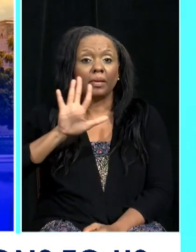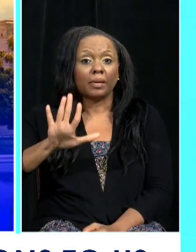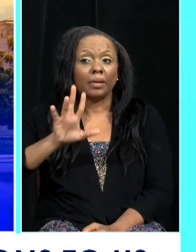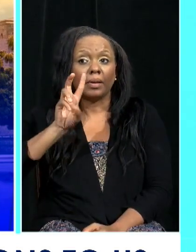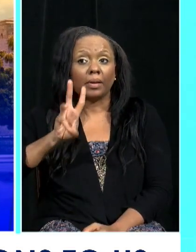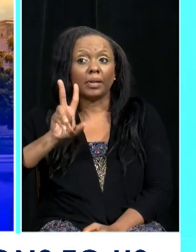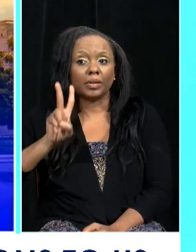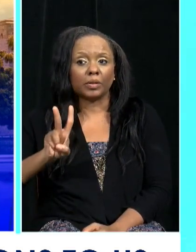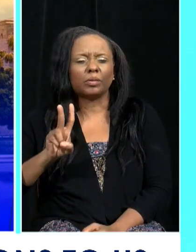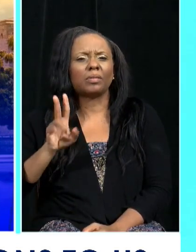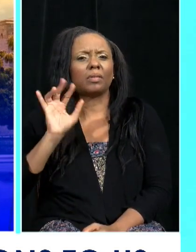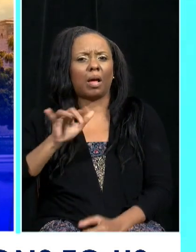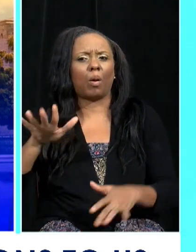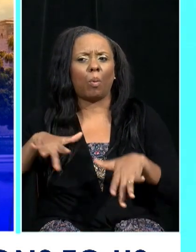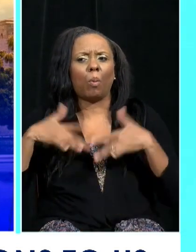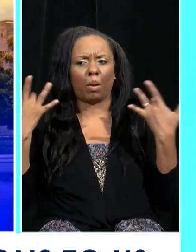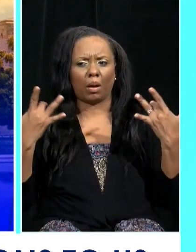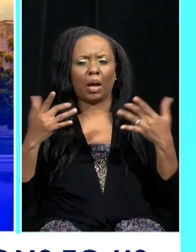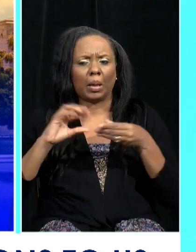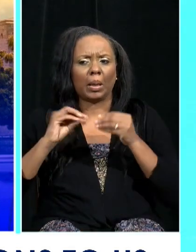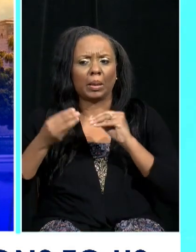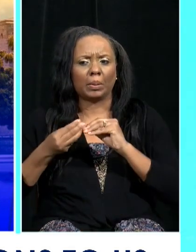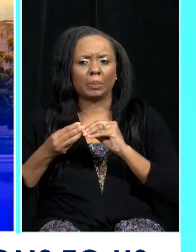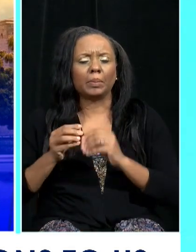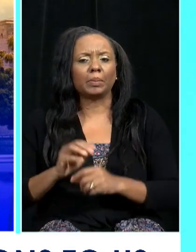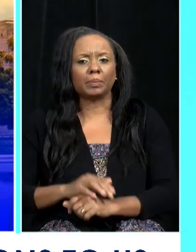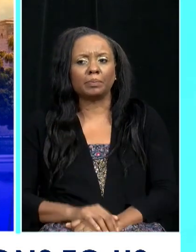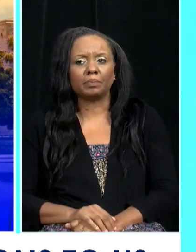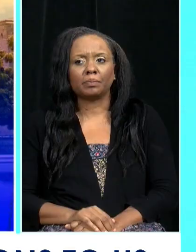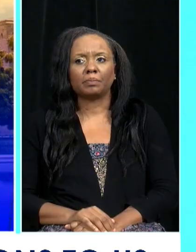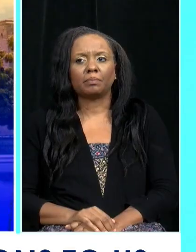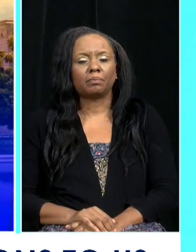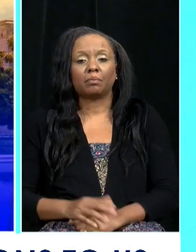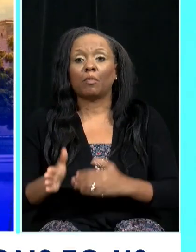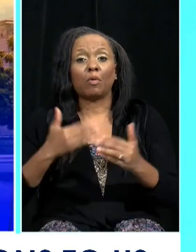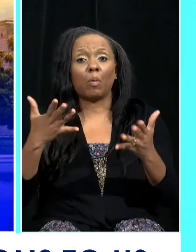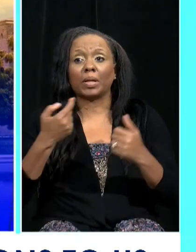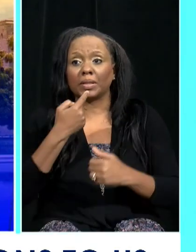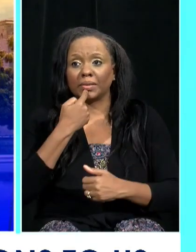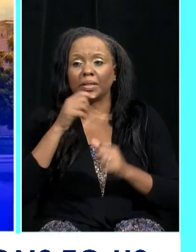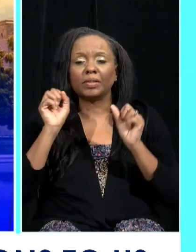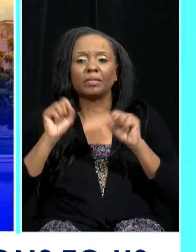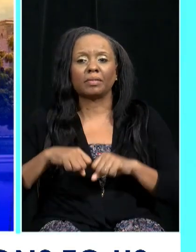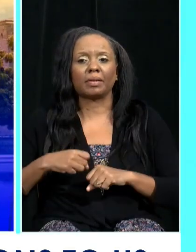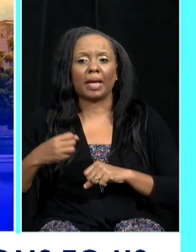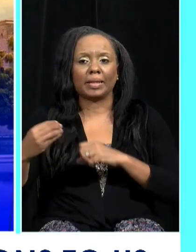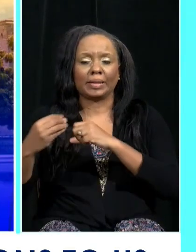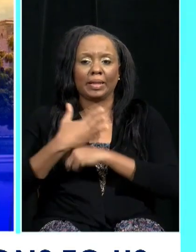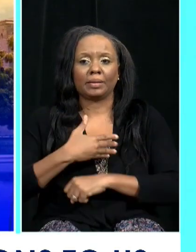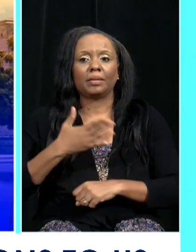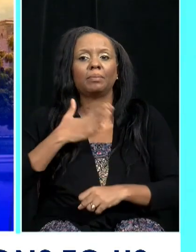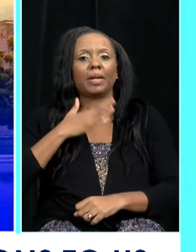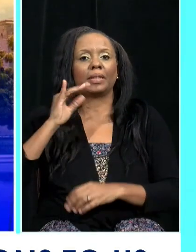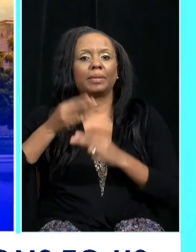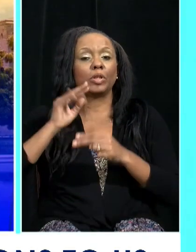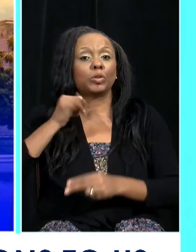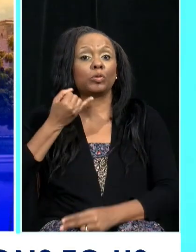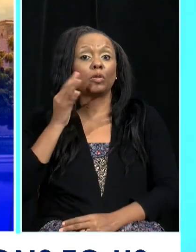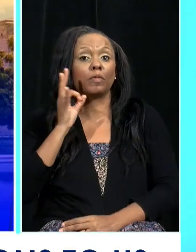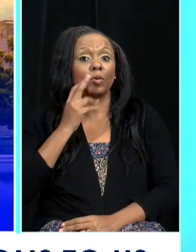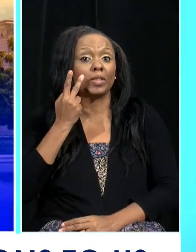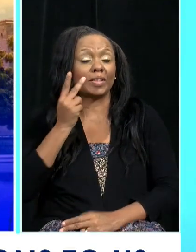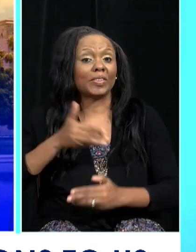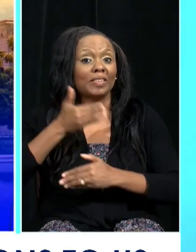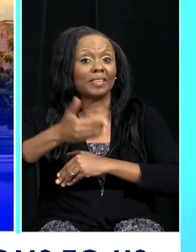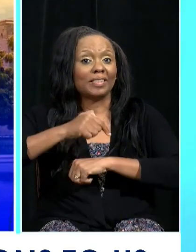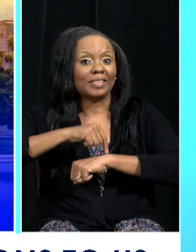228-5562. That's our WhatsApp number, 228-5562. Send us your comments and your queries. I'm Jewel Forde. See you next time on